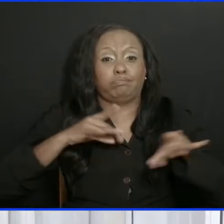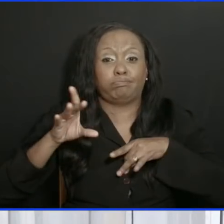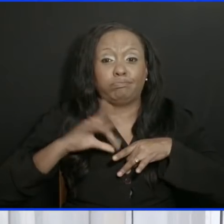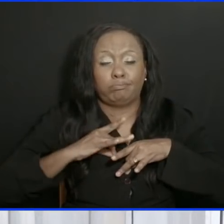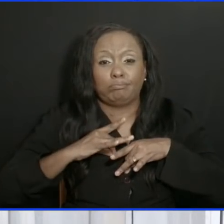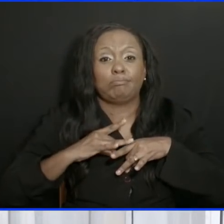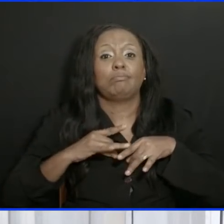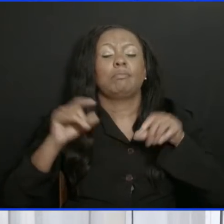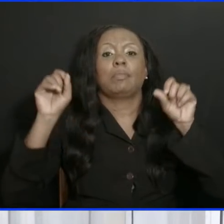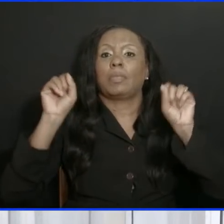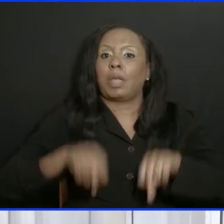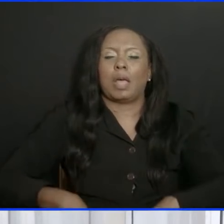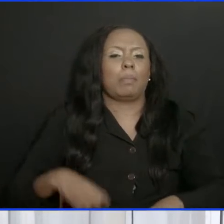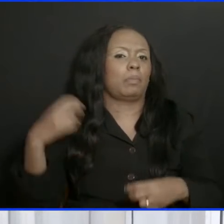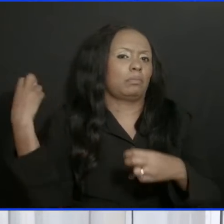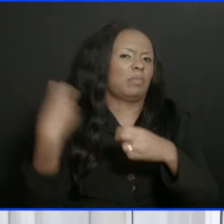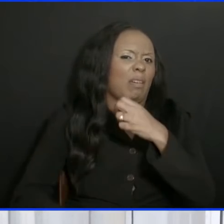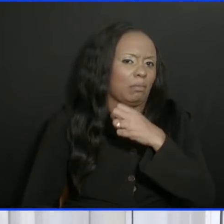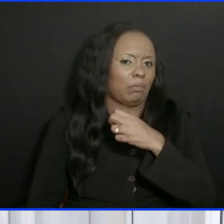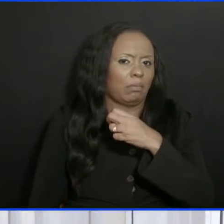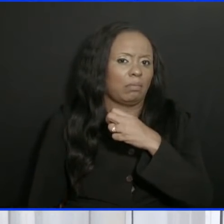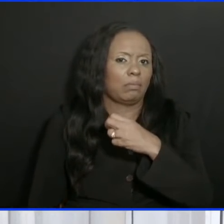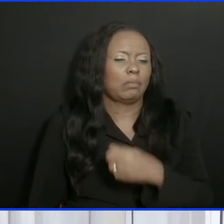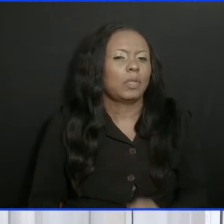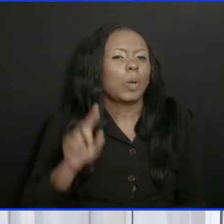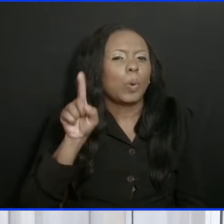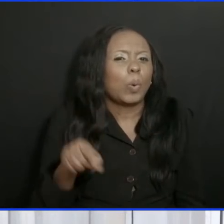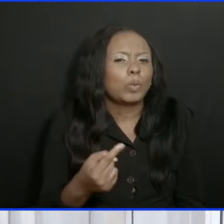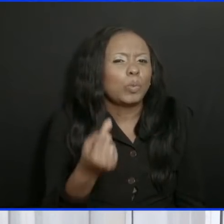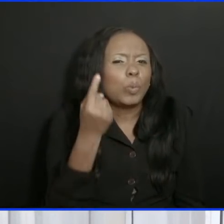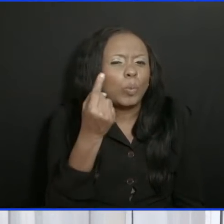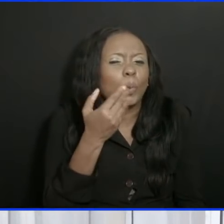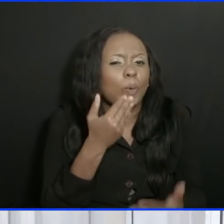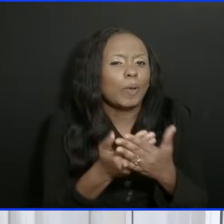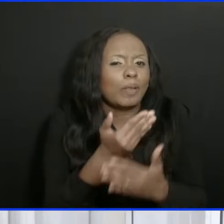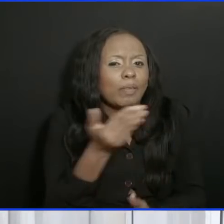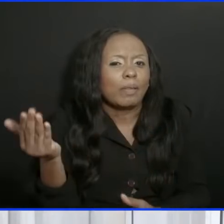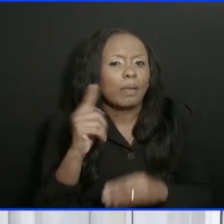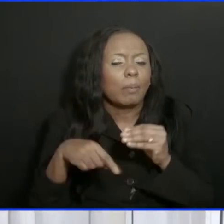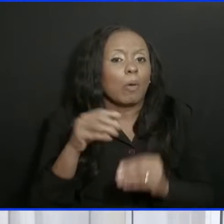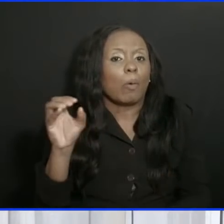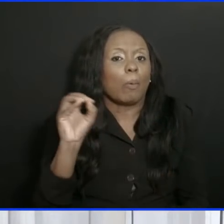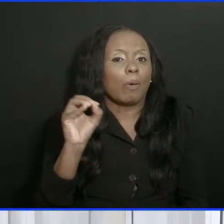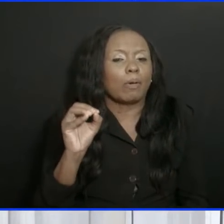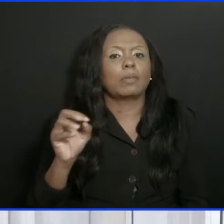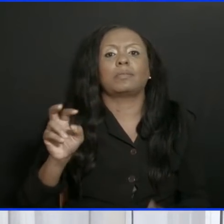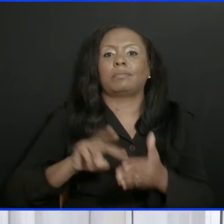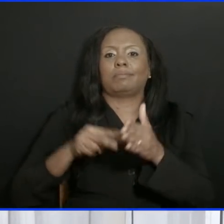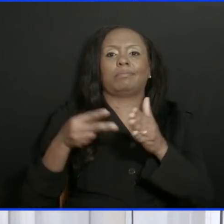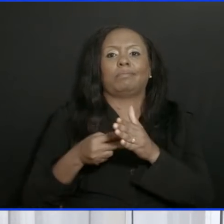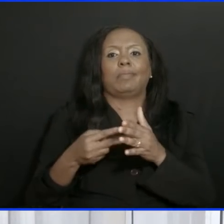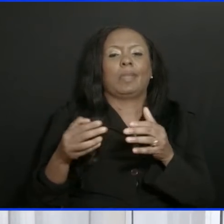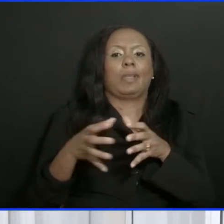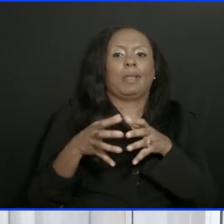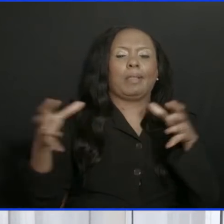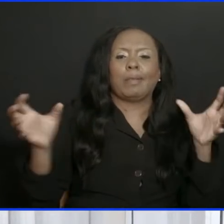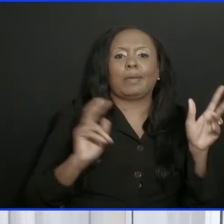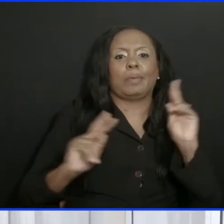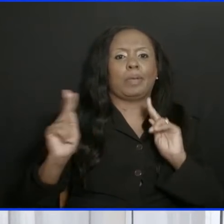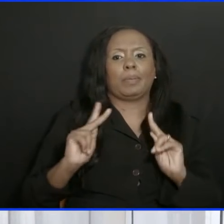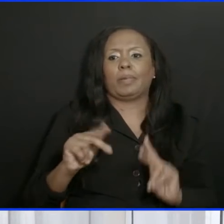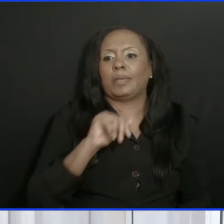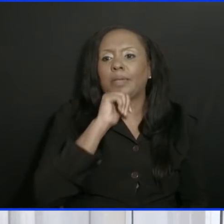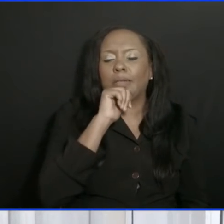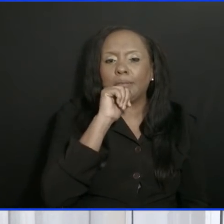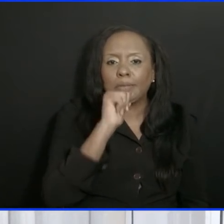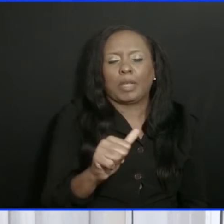rough. The only good thing about Omicron is the fact that the level of hospitalizations and the level of serious illness